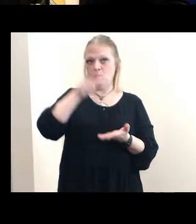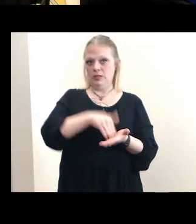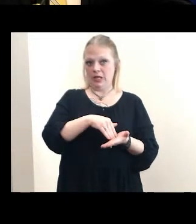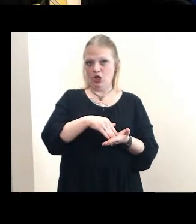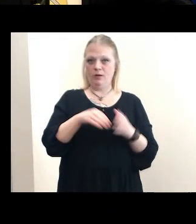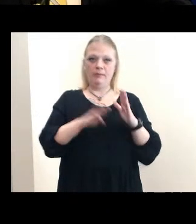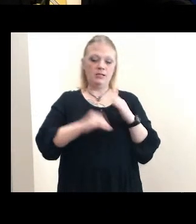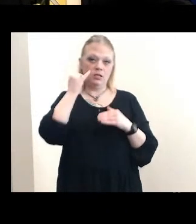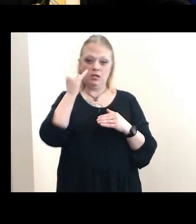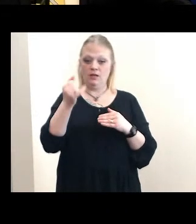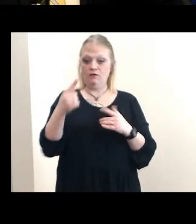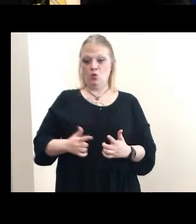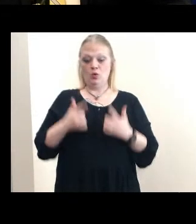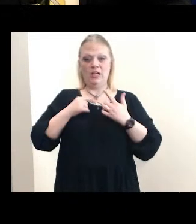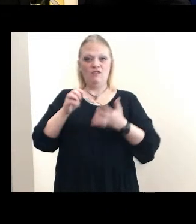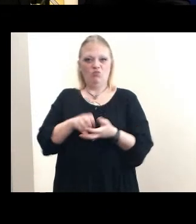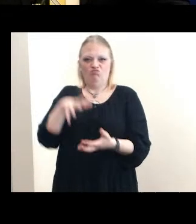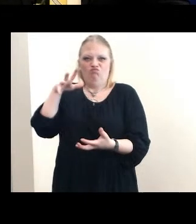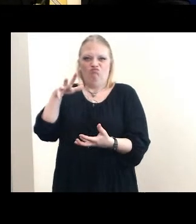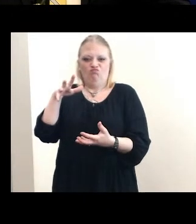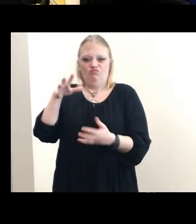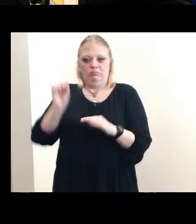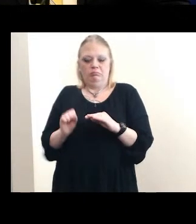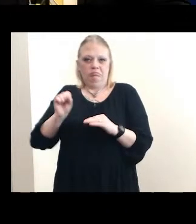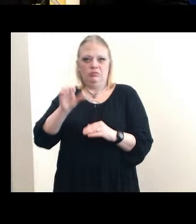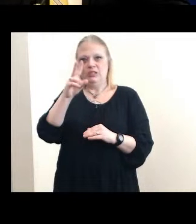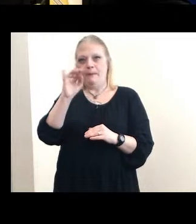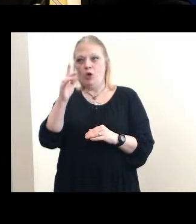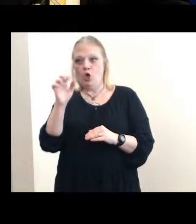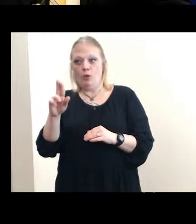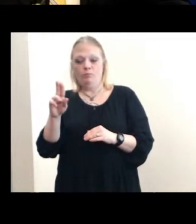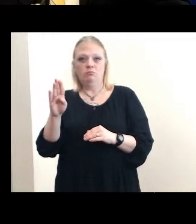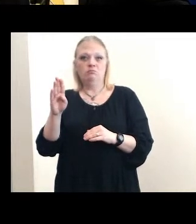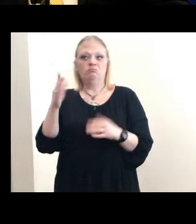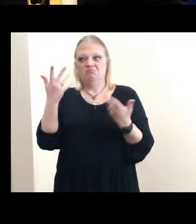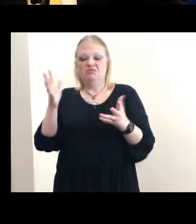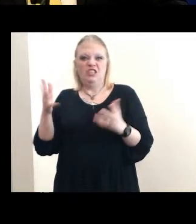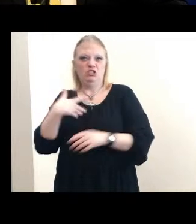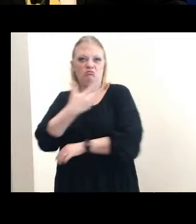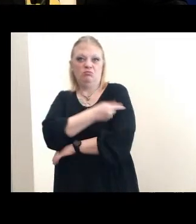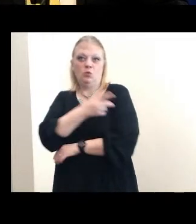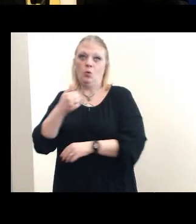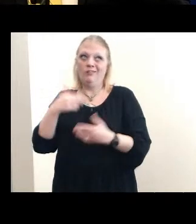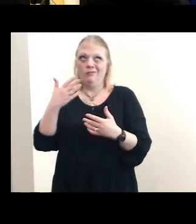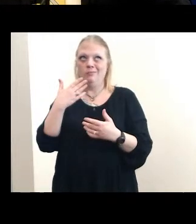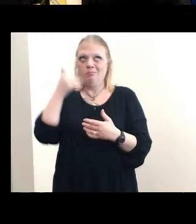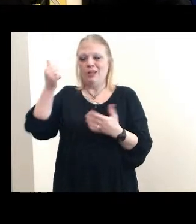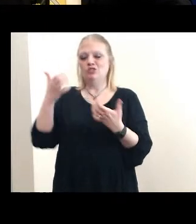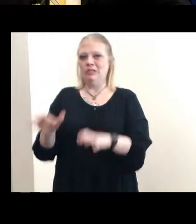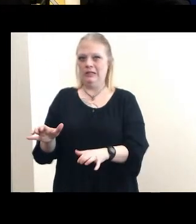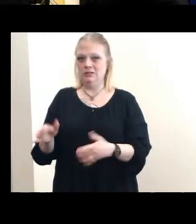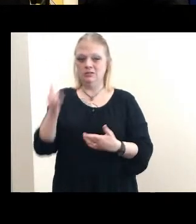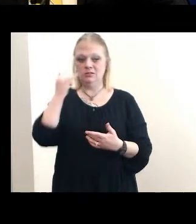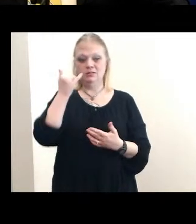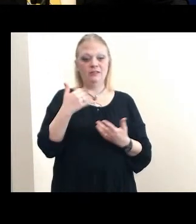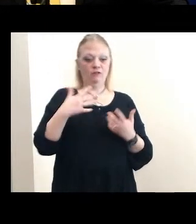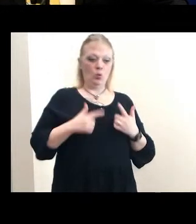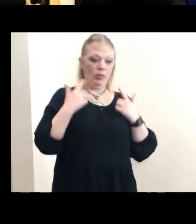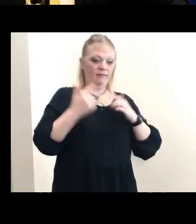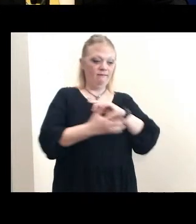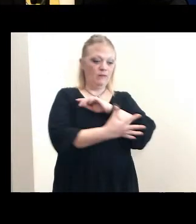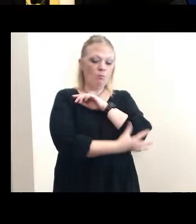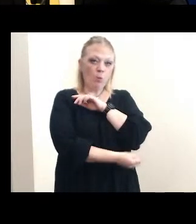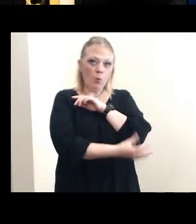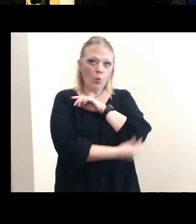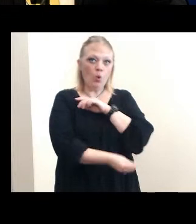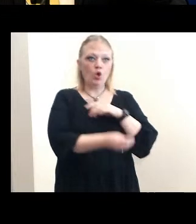Basically, if you live in a wealthy suburb, you probably either have gotten the vaccine or you have a much better chance of getting the vaccine. If you live in a poor area or a rural